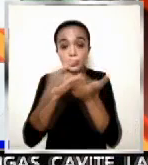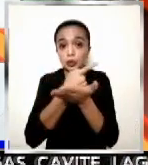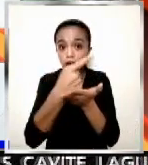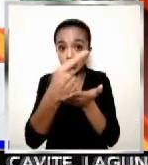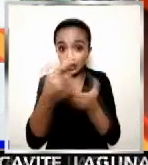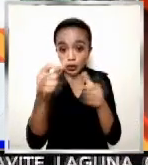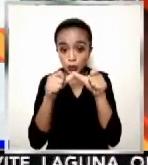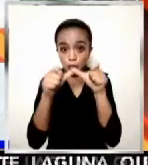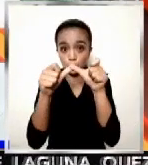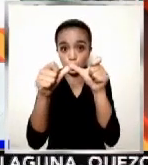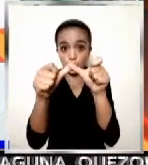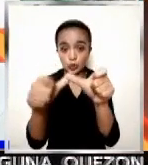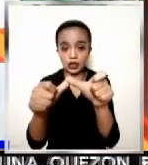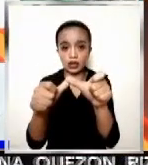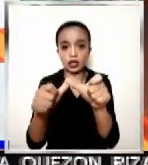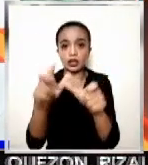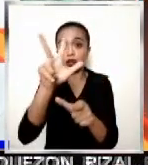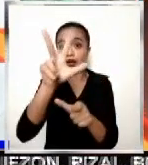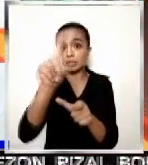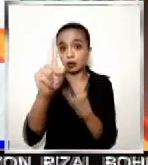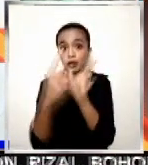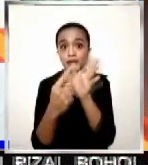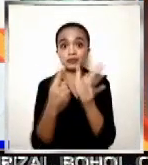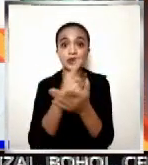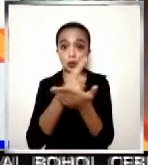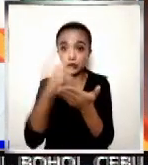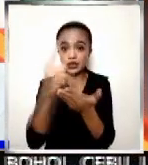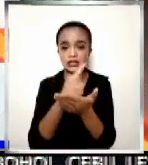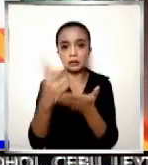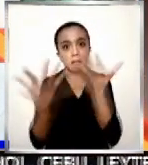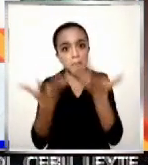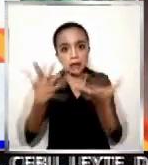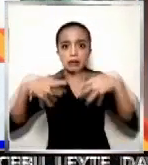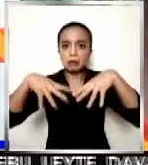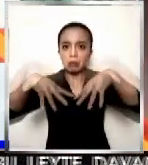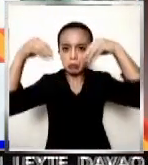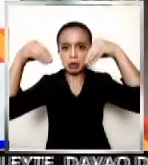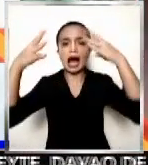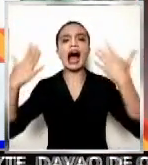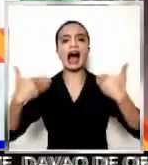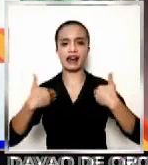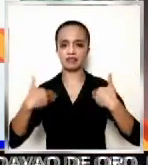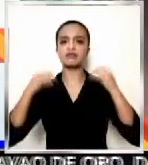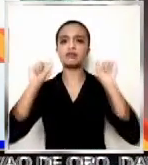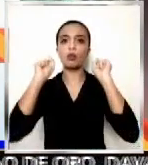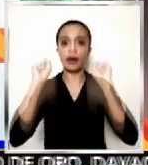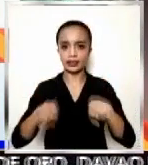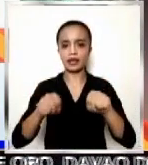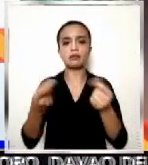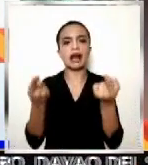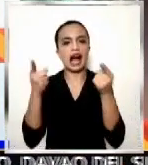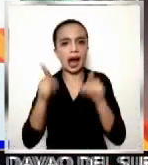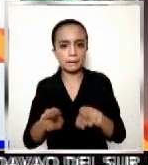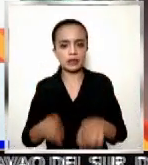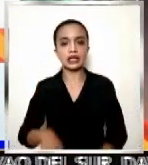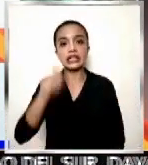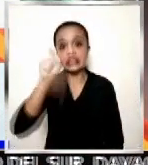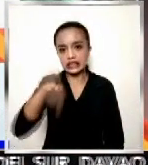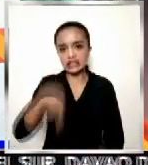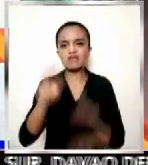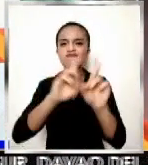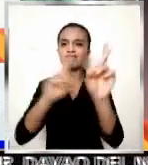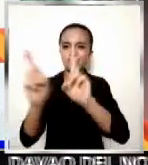31, the possibility of brownouts is there. No? And we just need to prepare. No? We need to